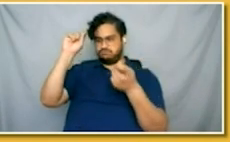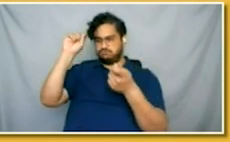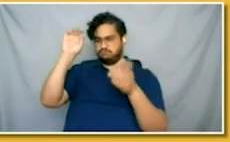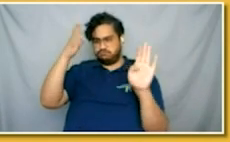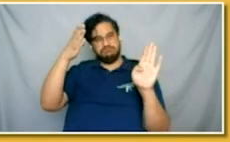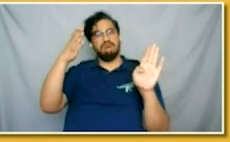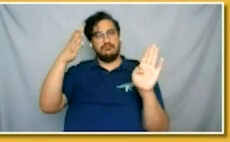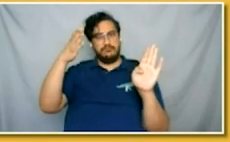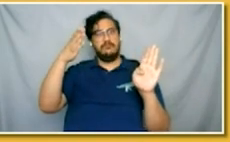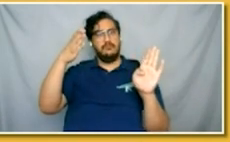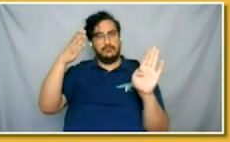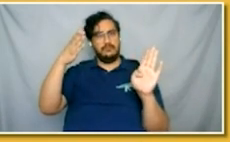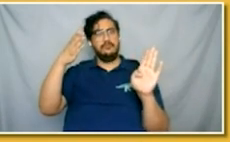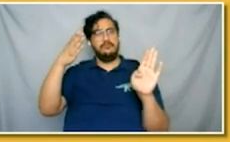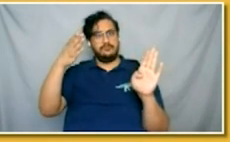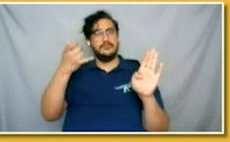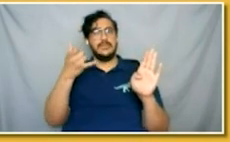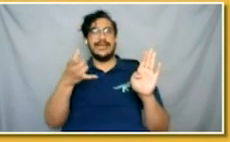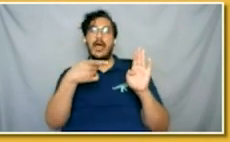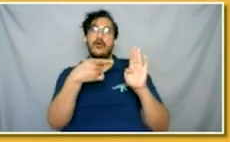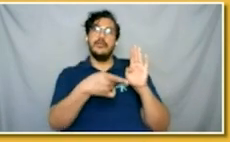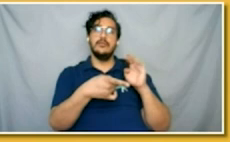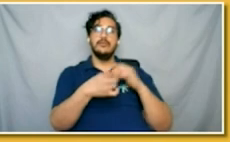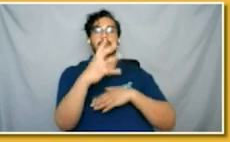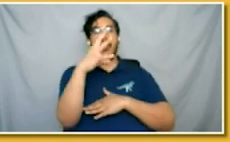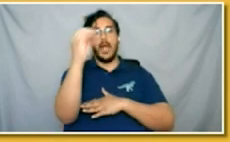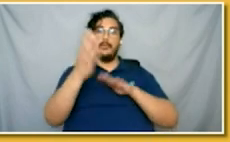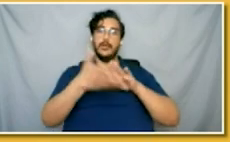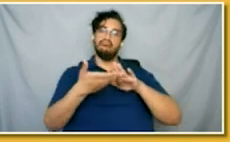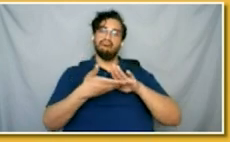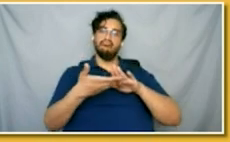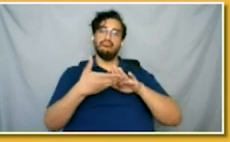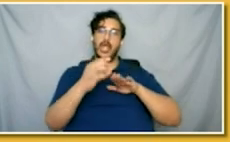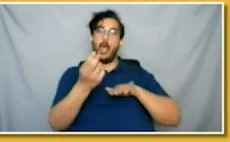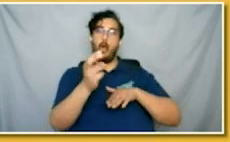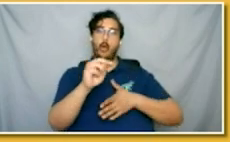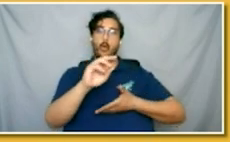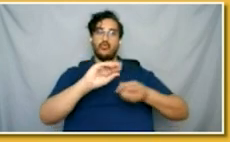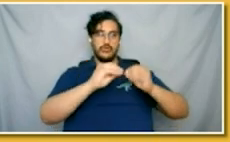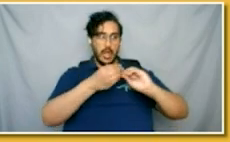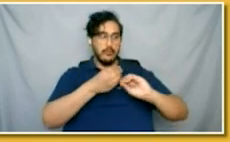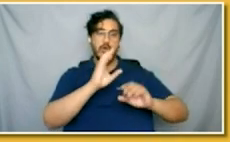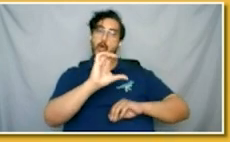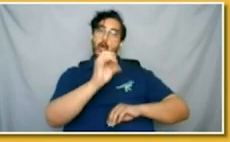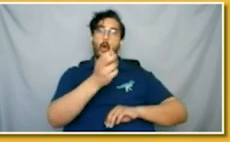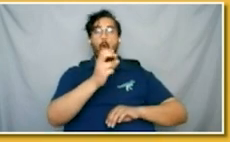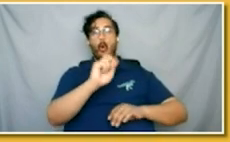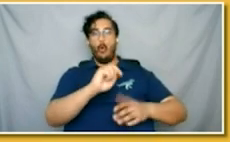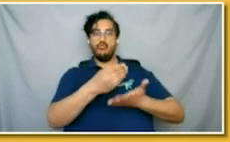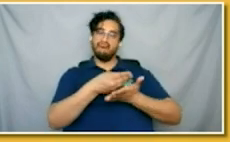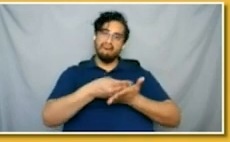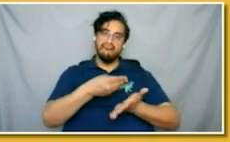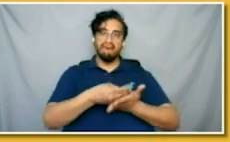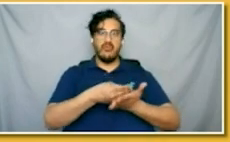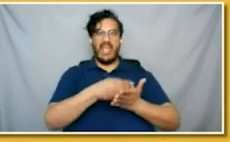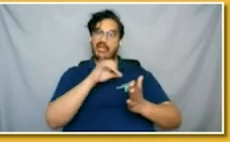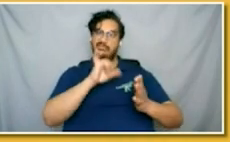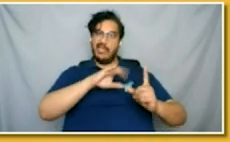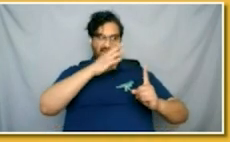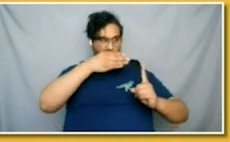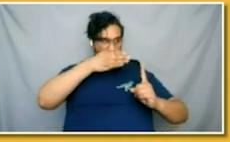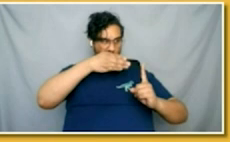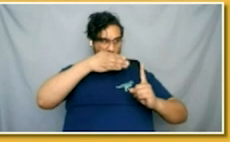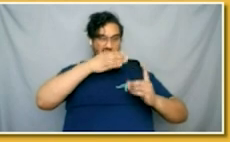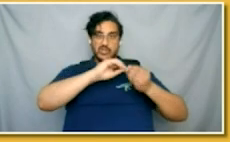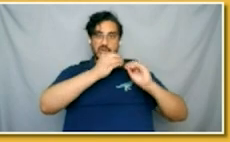a corporation that runs on its own revenue and the numbers and all the focus on the numbers. And, you know, what happens